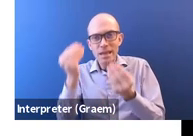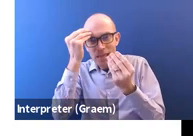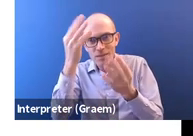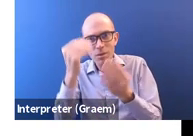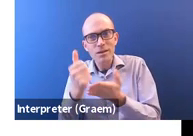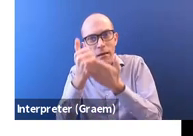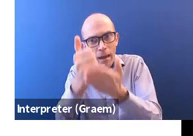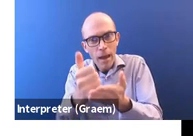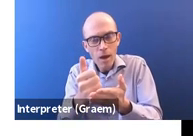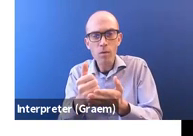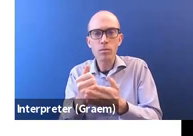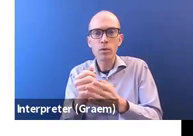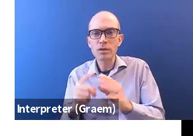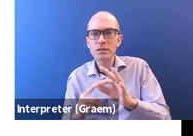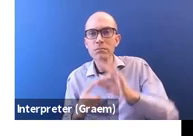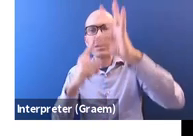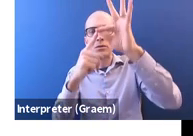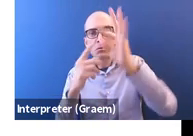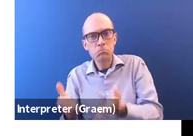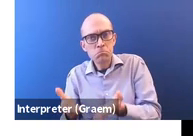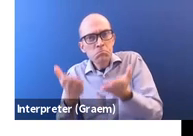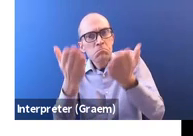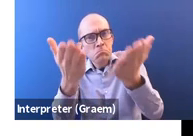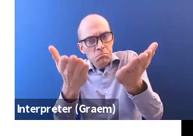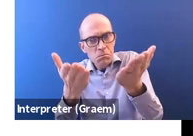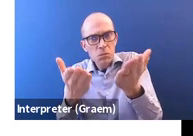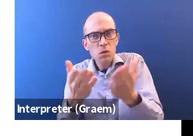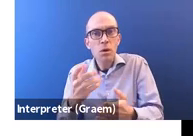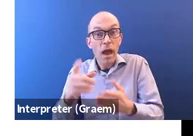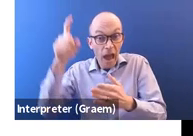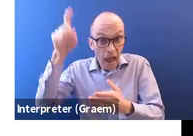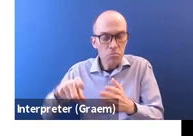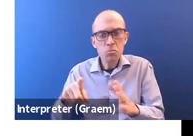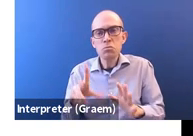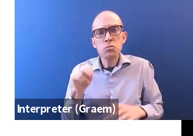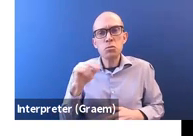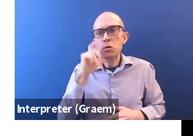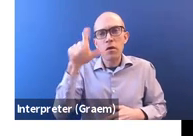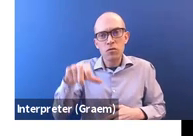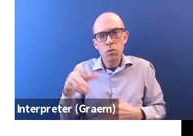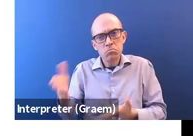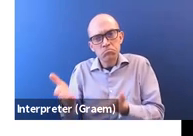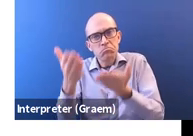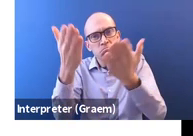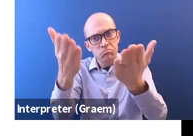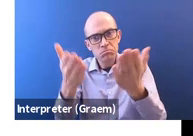go, just as an option. By no means do you need to get it, but it's up to you to decide if you need to go that way or not.